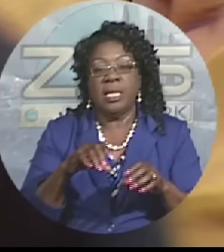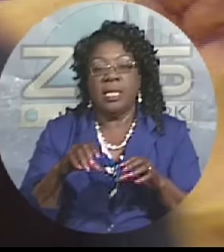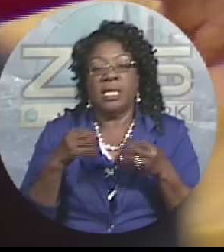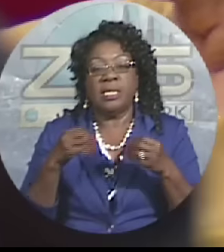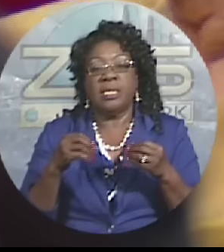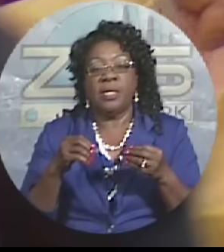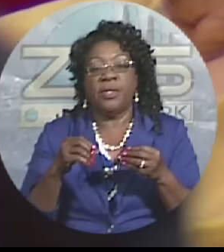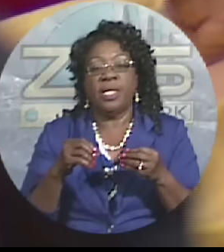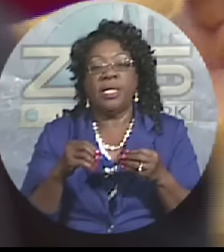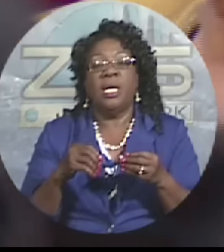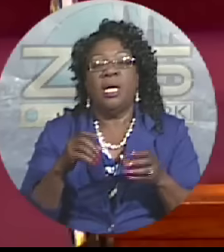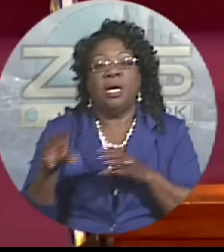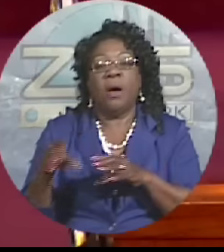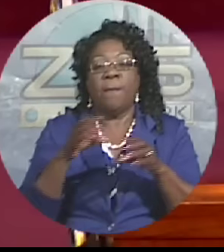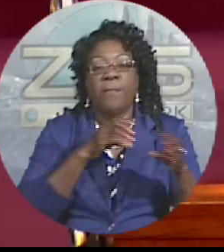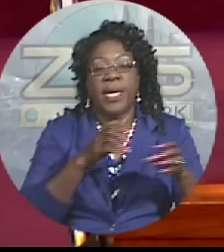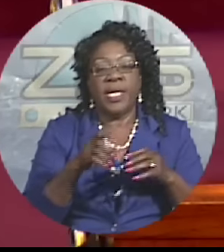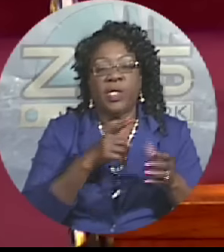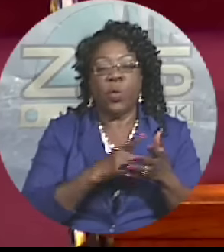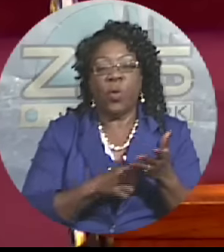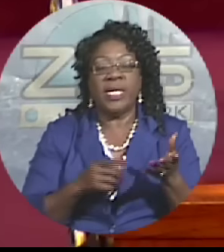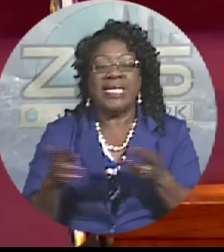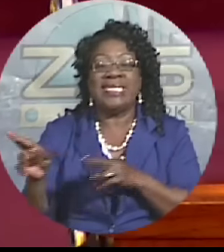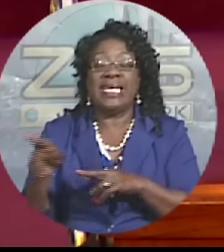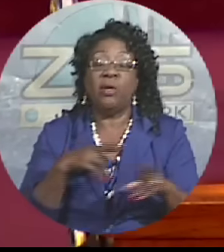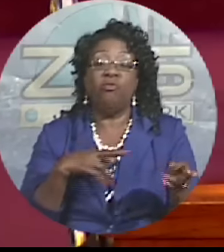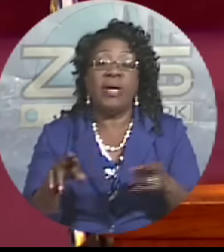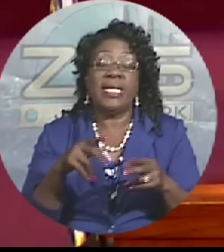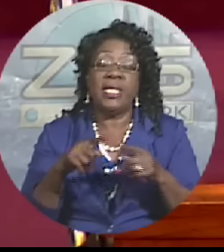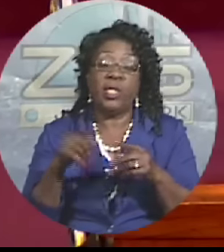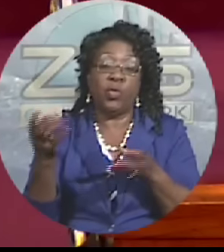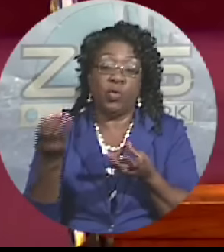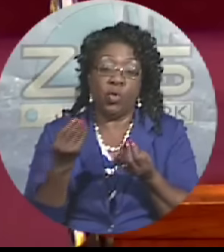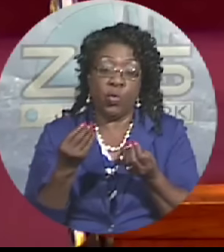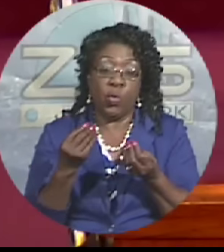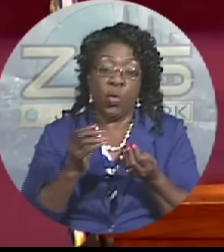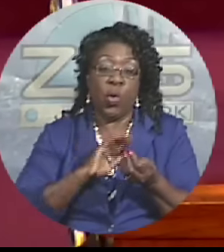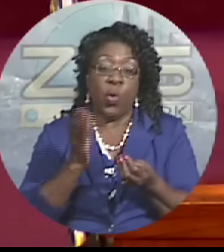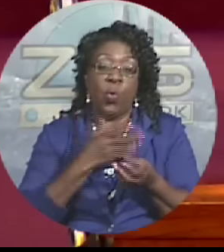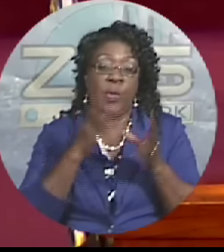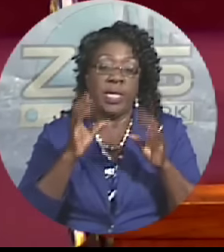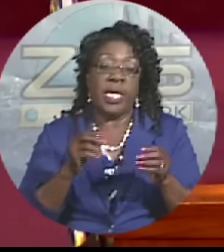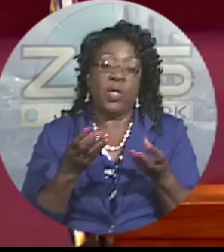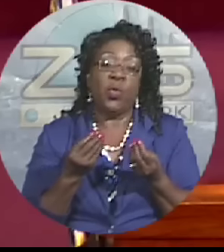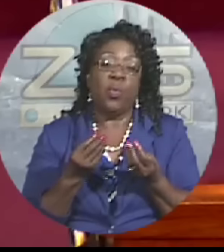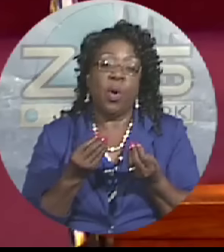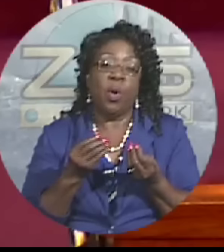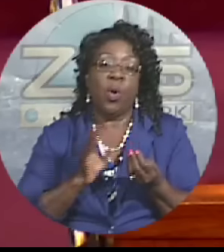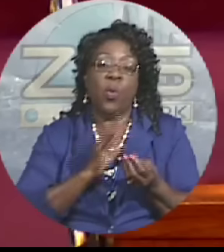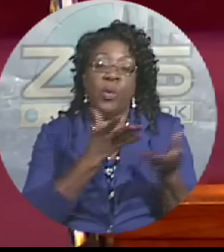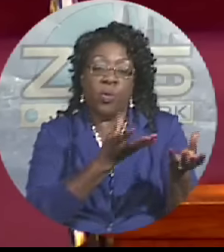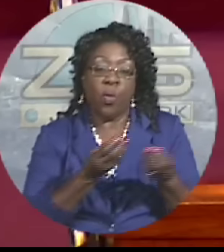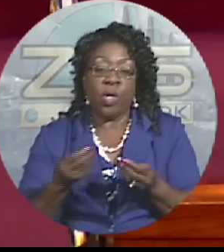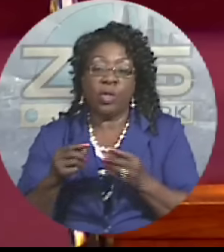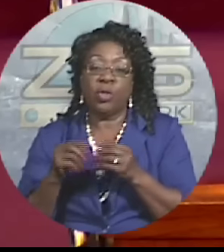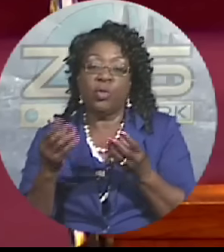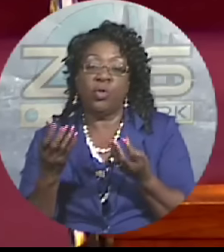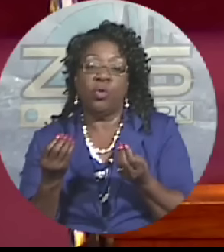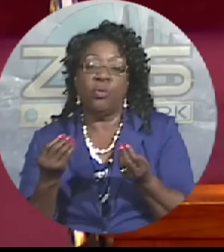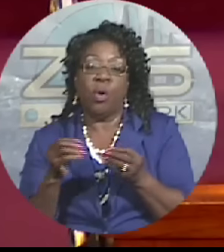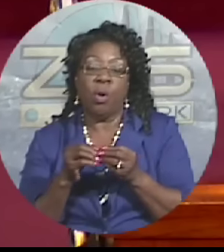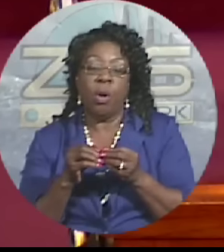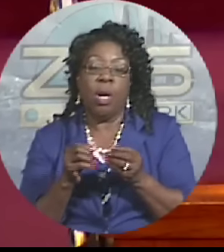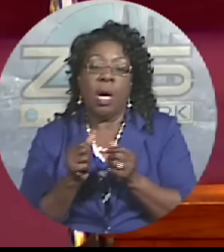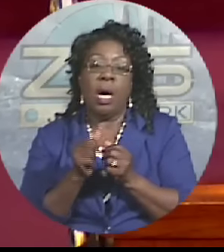He's getting ready to do. We can do more. We want to do more. And with